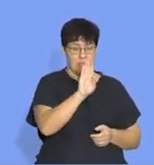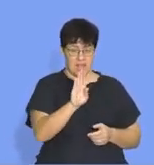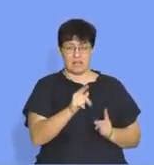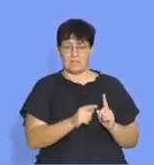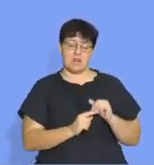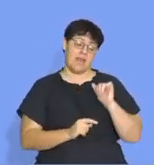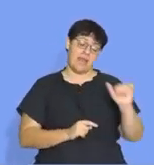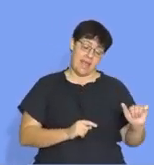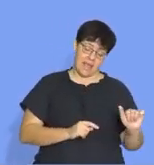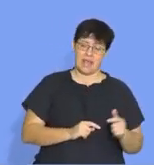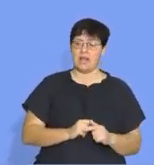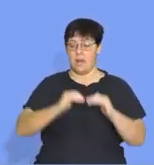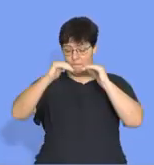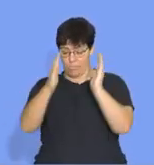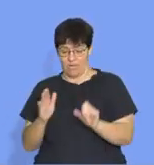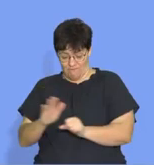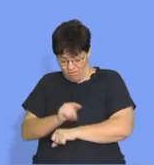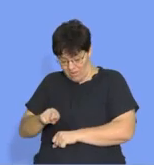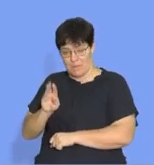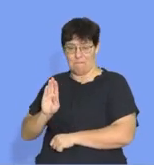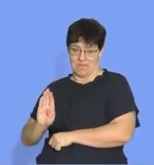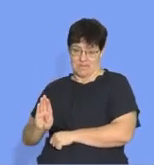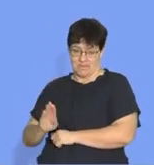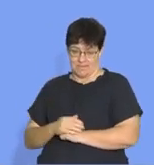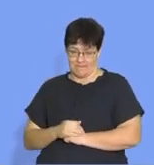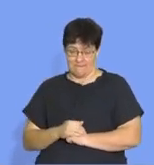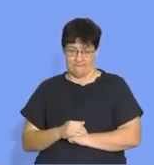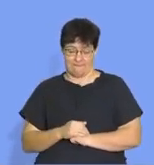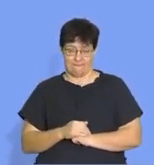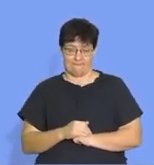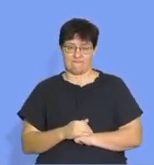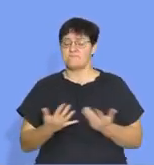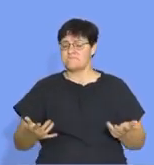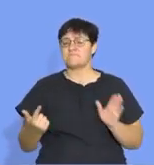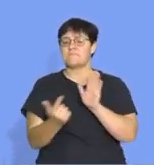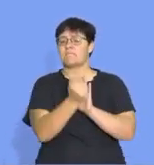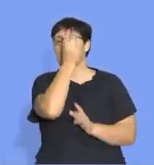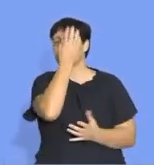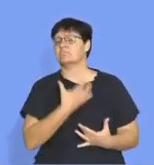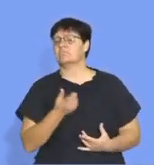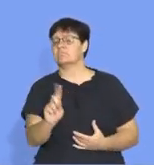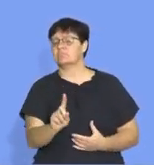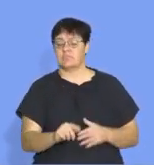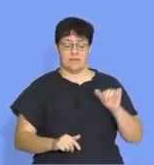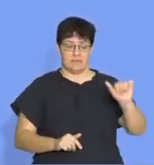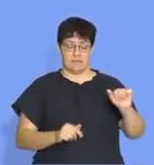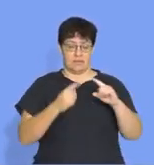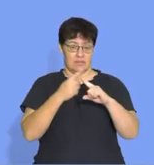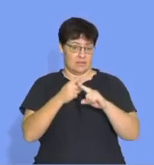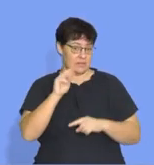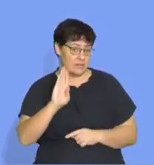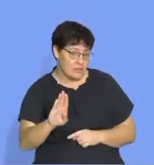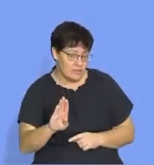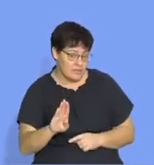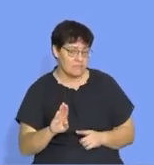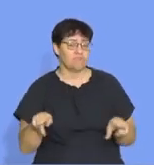A, and the whole bracket will be the B, right? So remember, my law said if A multiplied by B equal